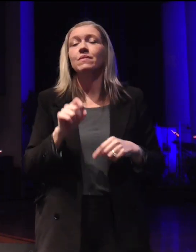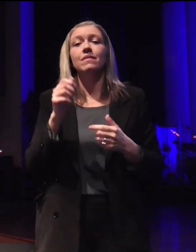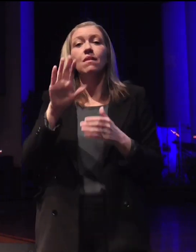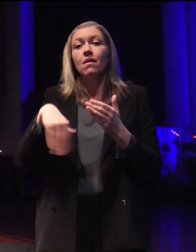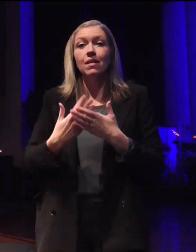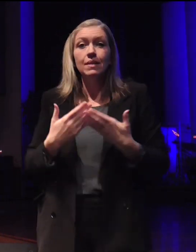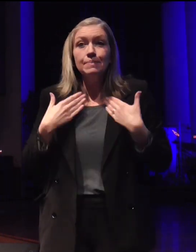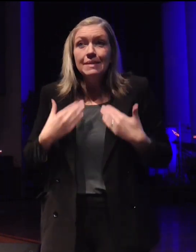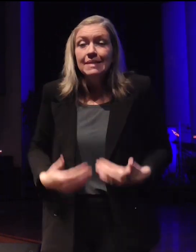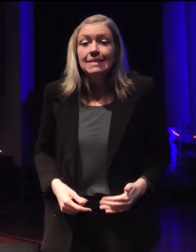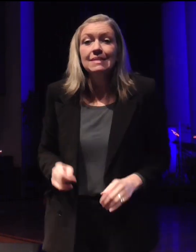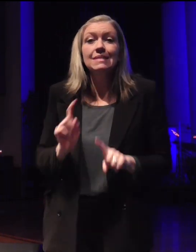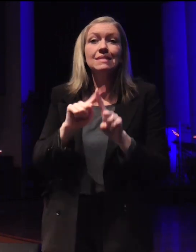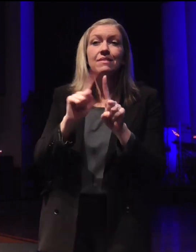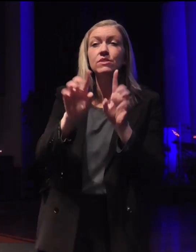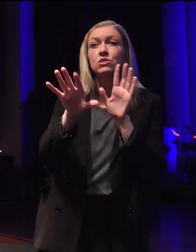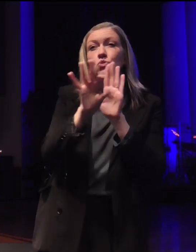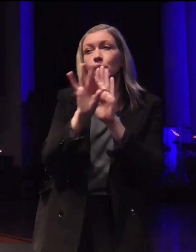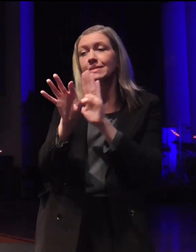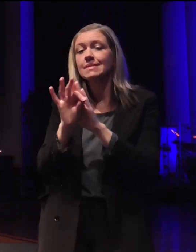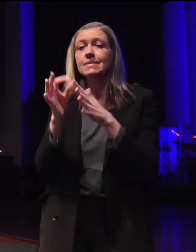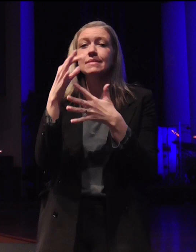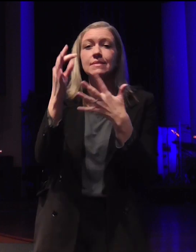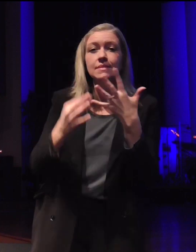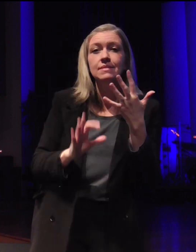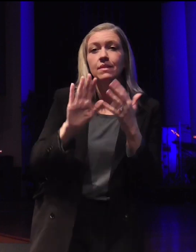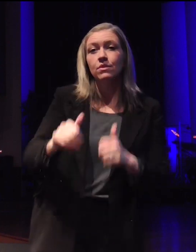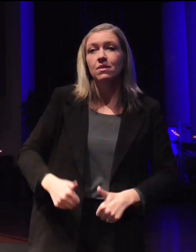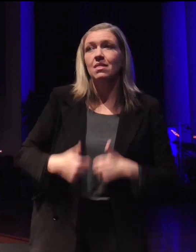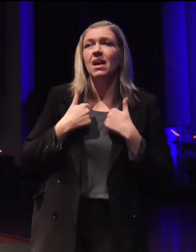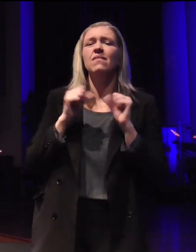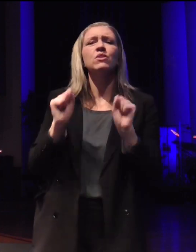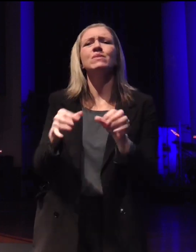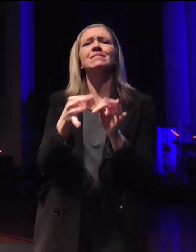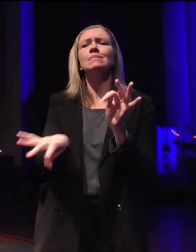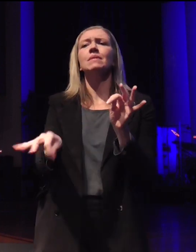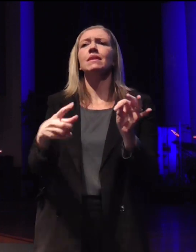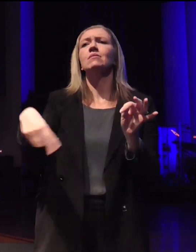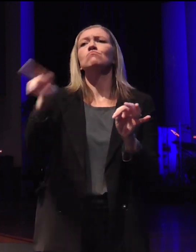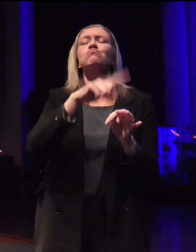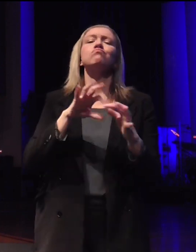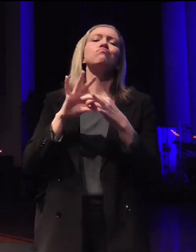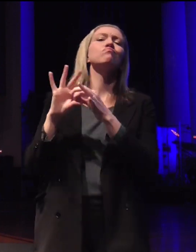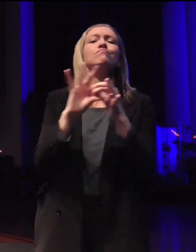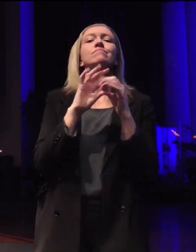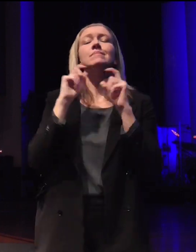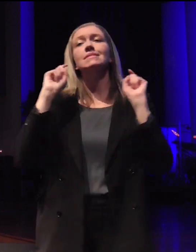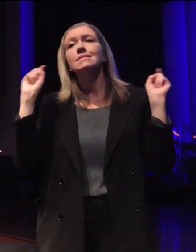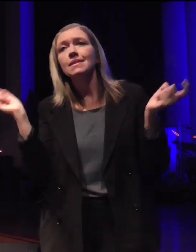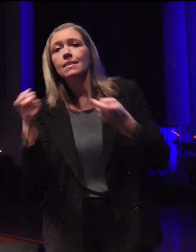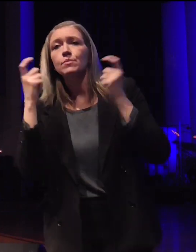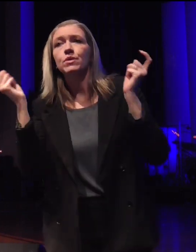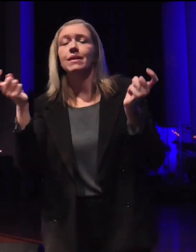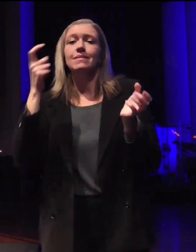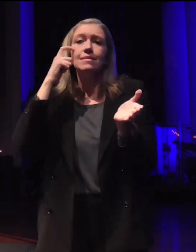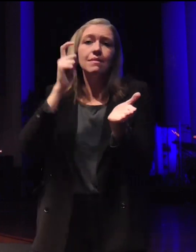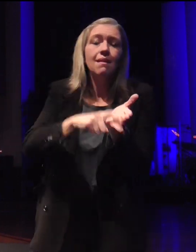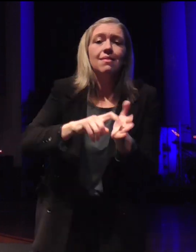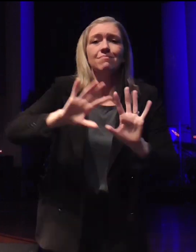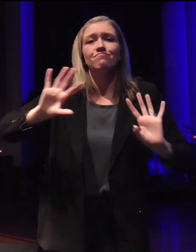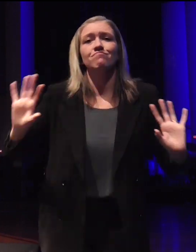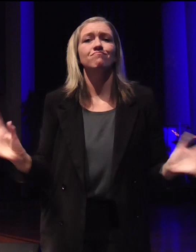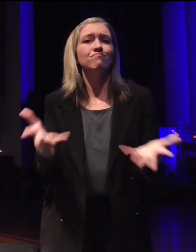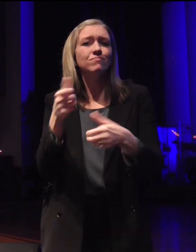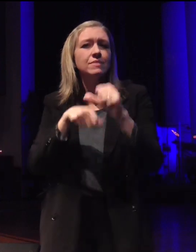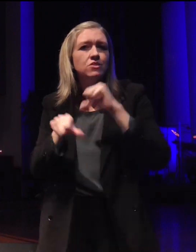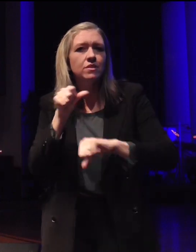different choices in their life to do this or do that could simply celebrate and acknowledge and uplift each other.